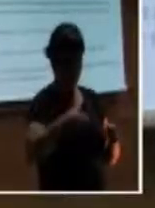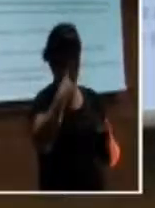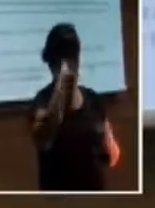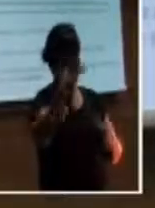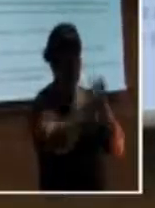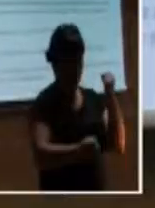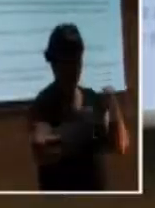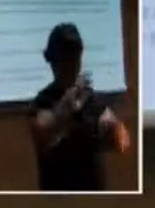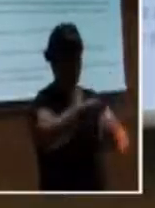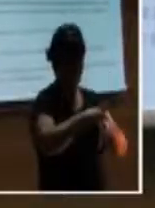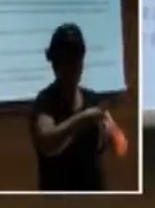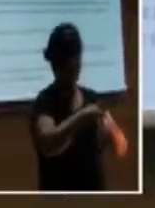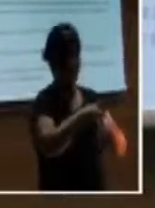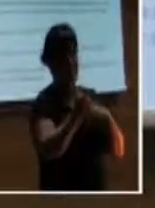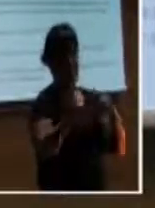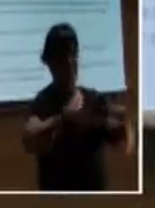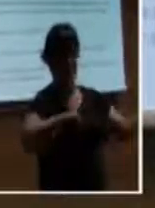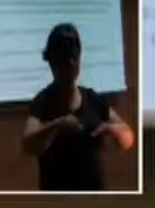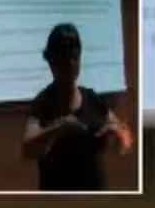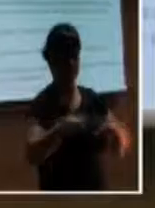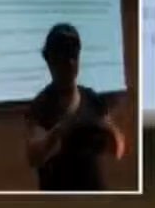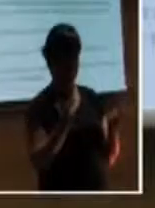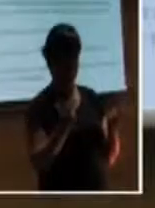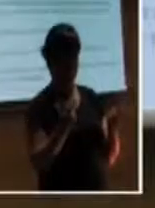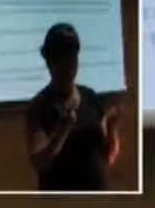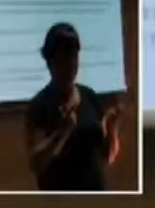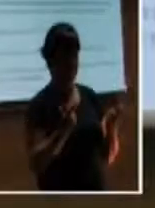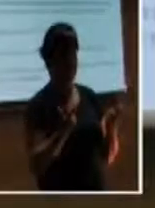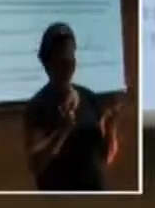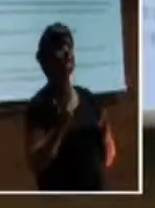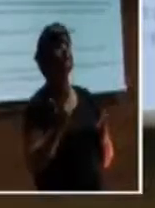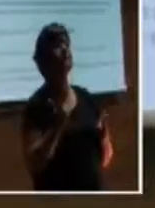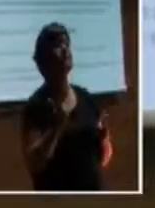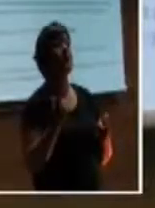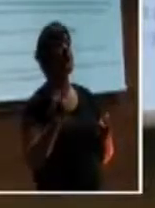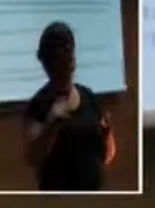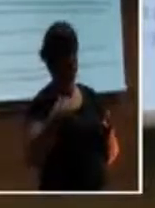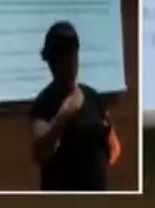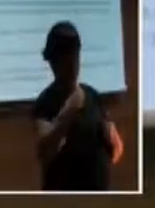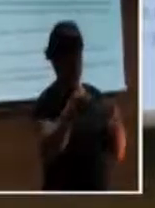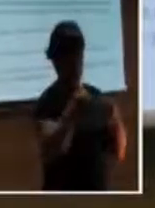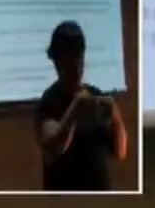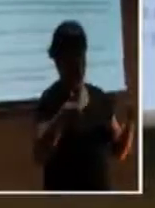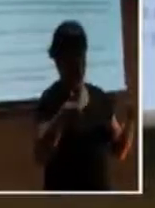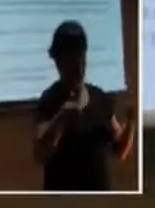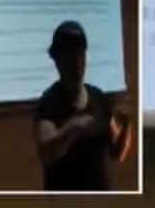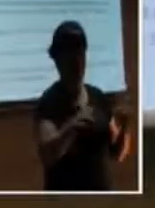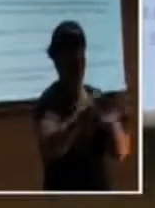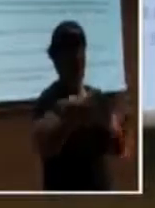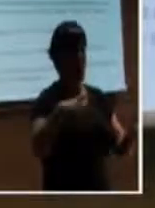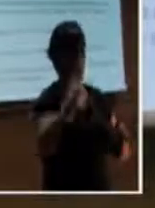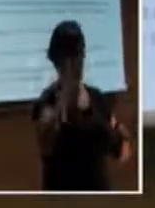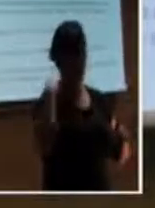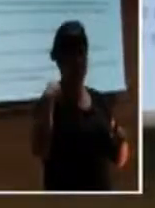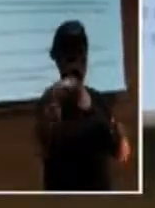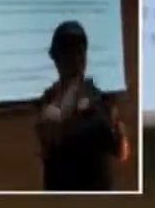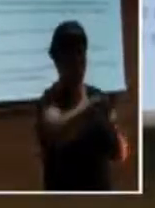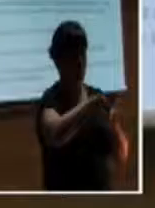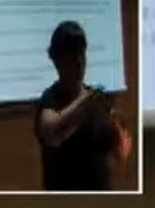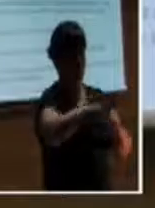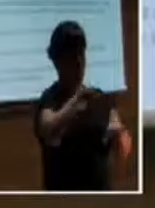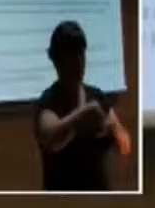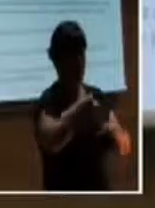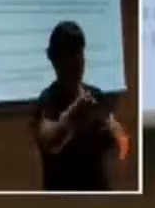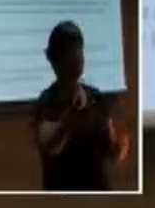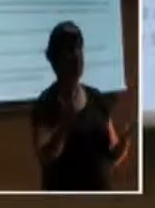first meeting happened last year in Stockholm, where we gathered a selected number, 100